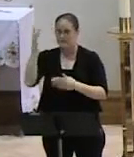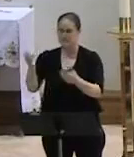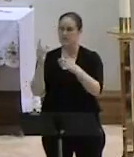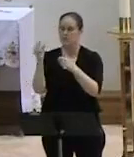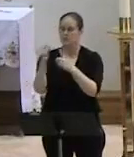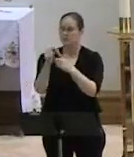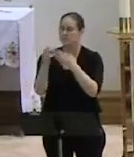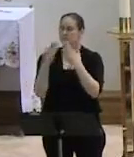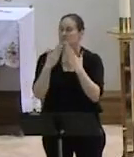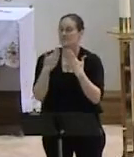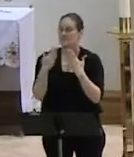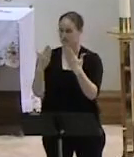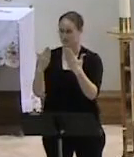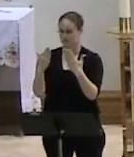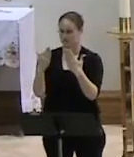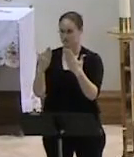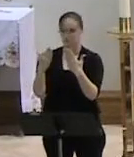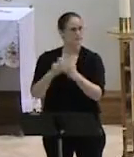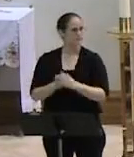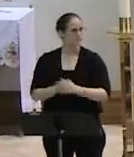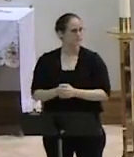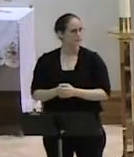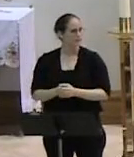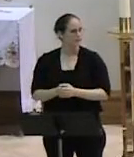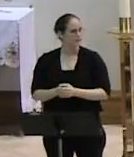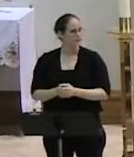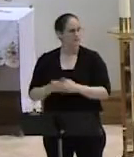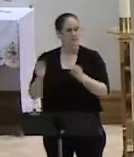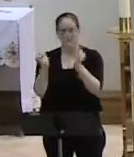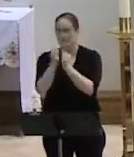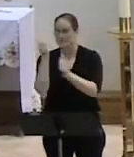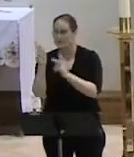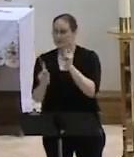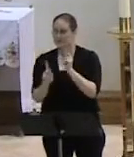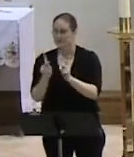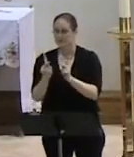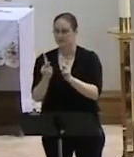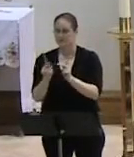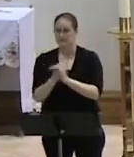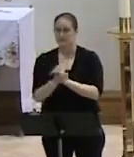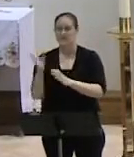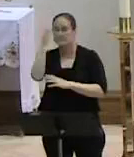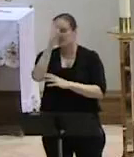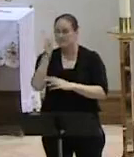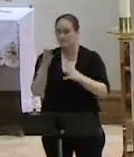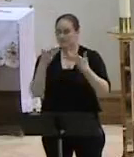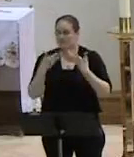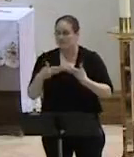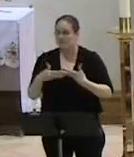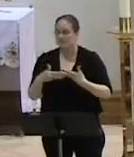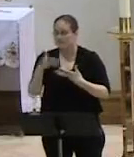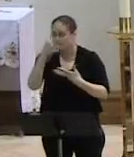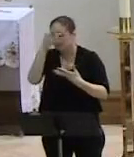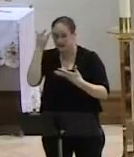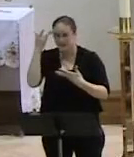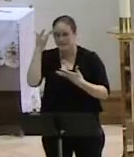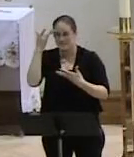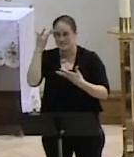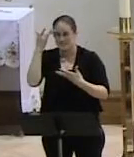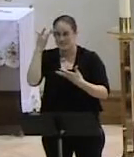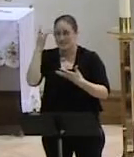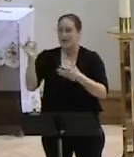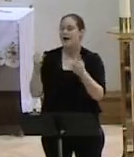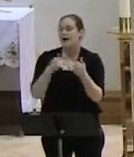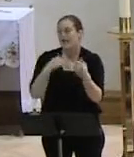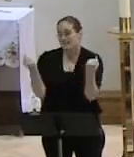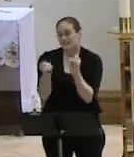you, and especially to your parents and to others. And never forget that beautiful gift of I love